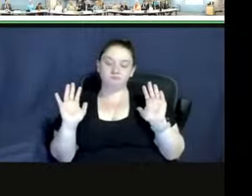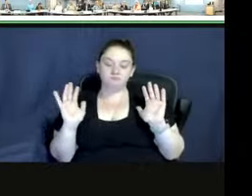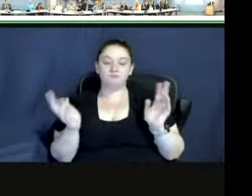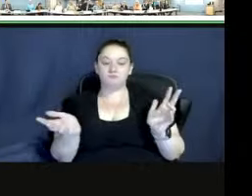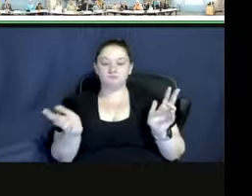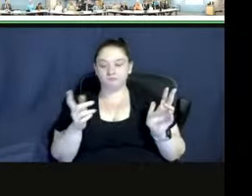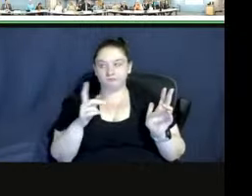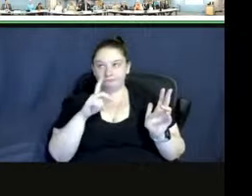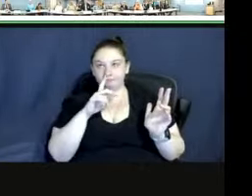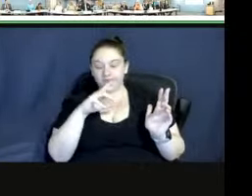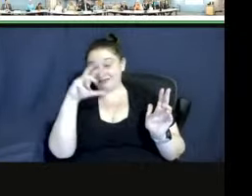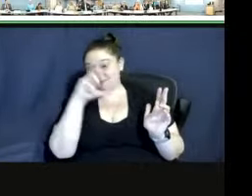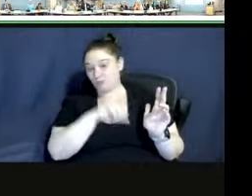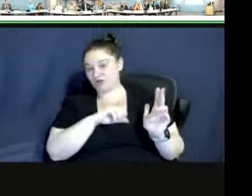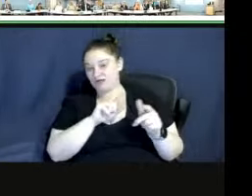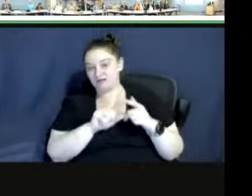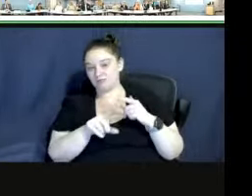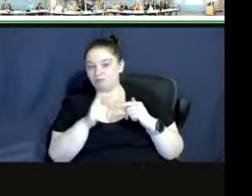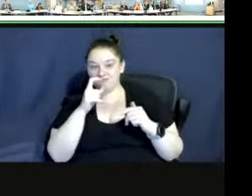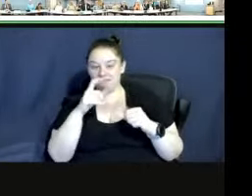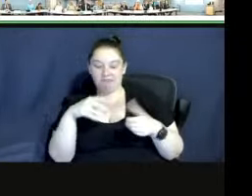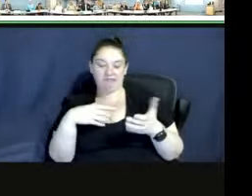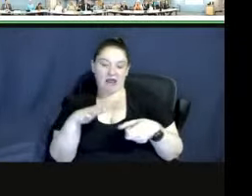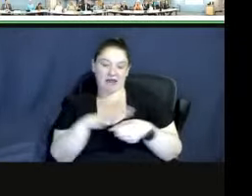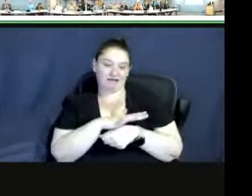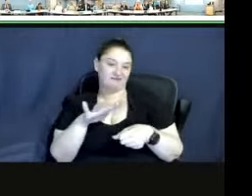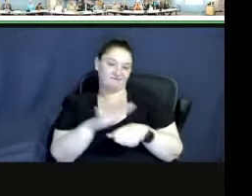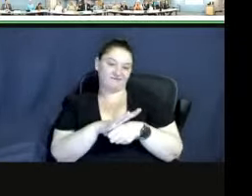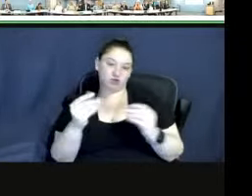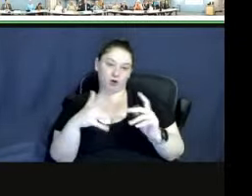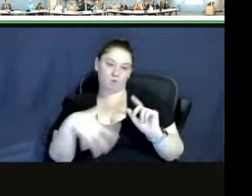predictable but insufficient property tax system.